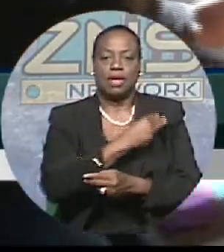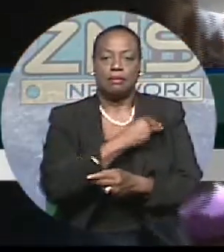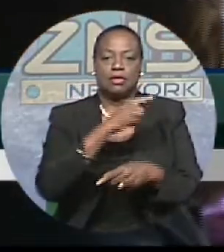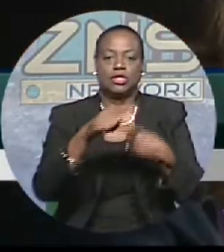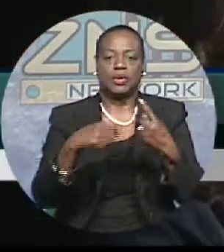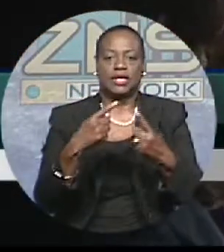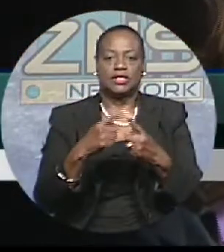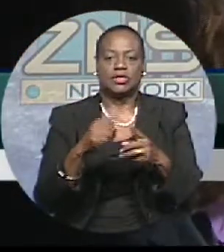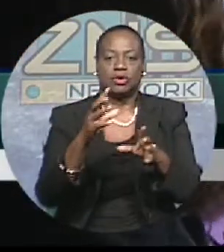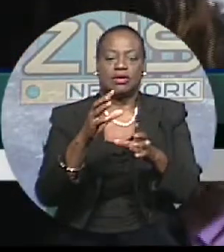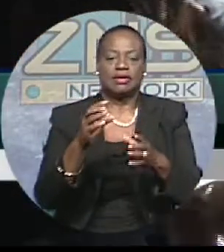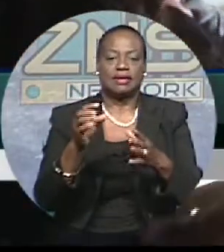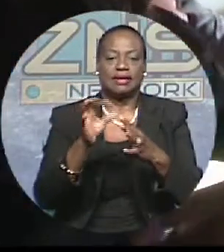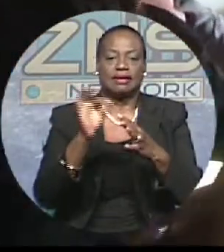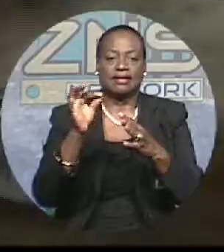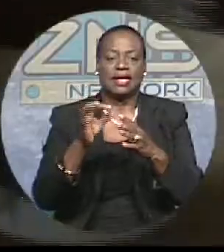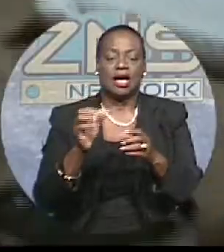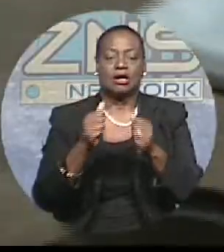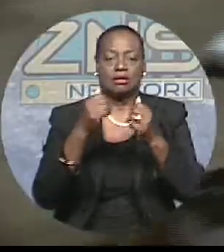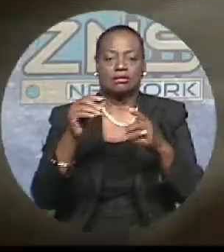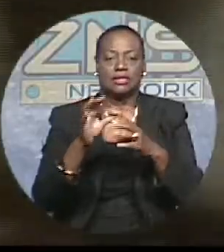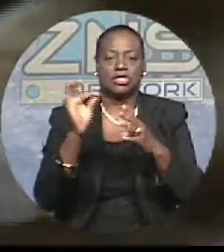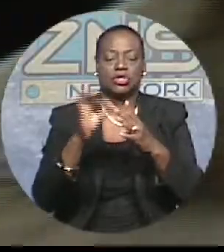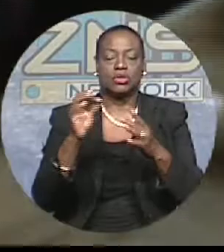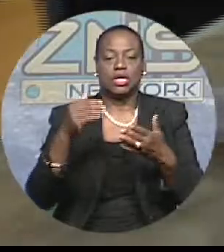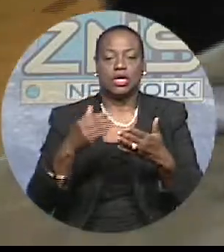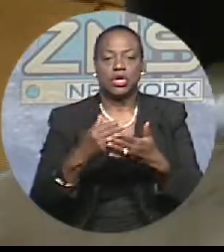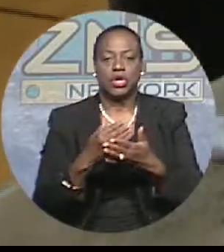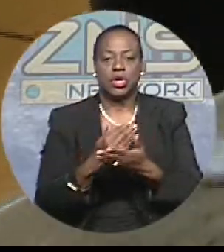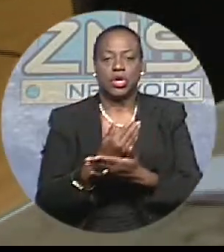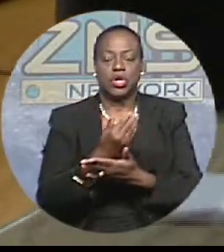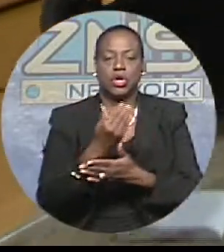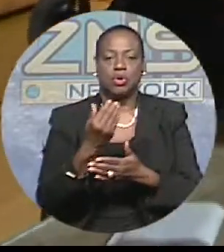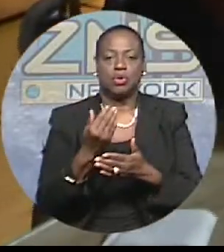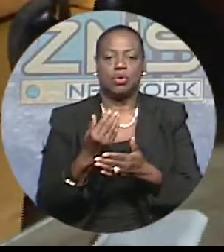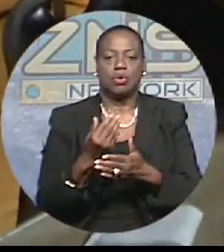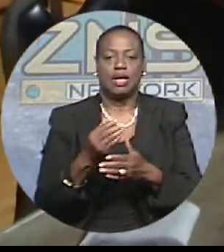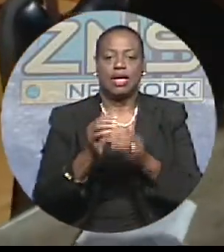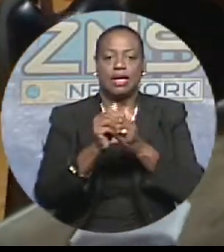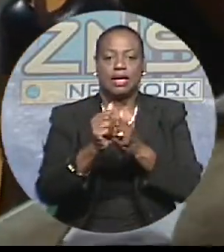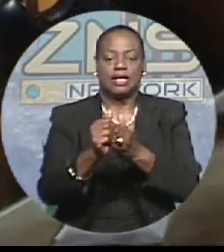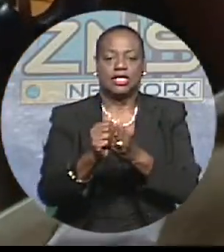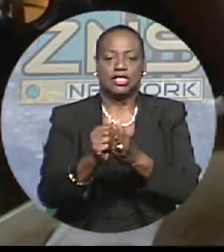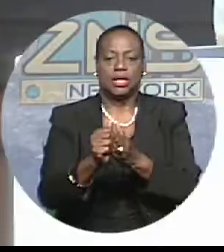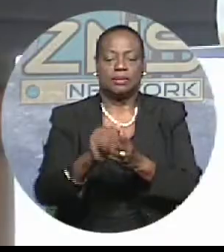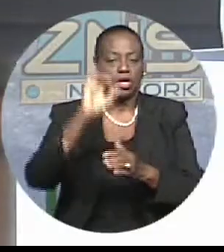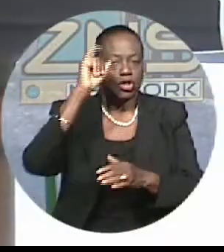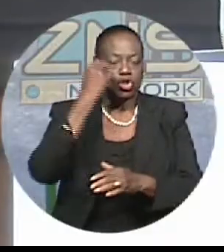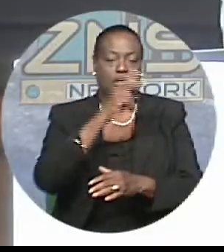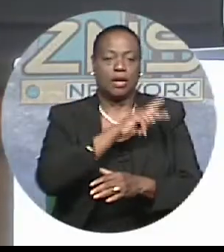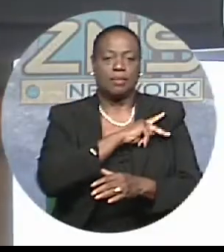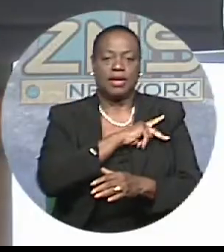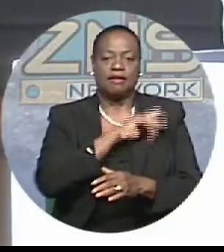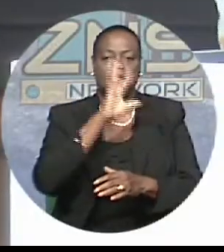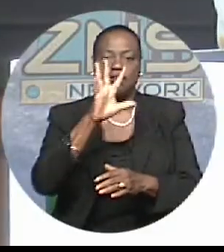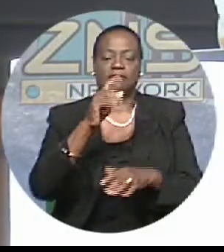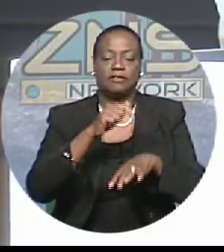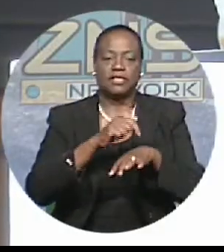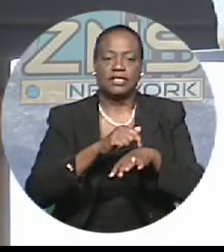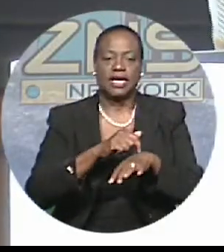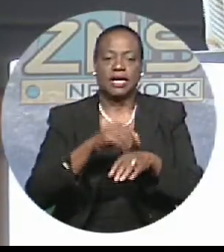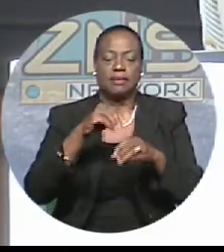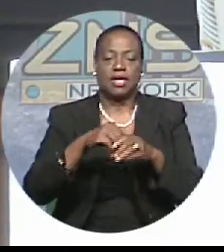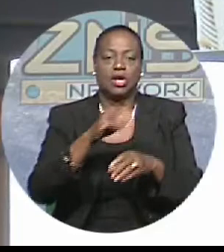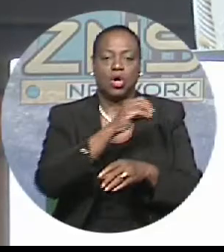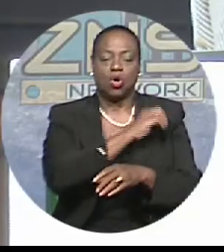Kenneth Christie are trying to take the post while incumbent John Pinder goes after a fifth consecutive term in office. However, Barrows and